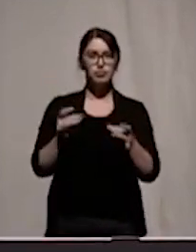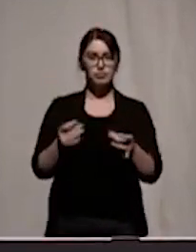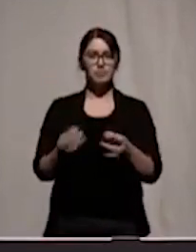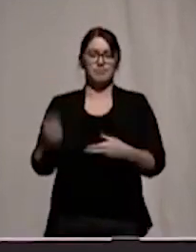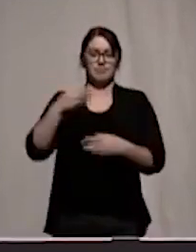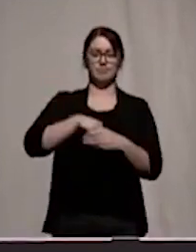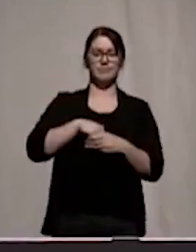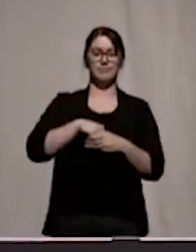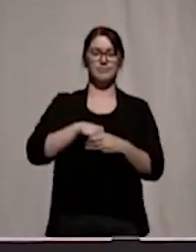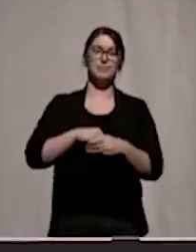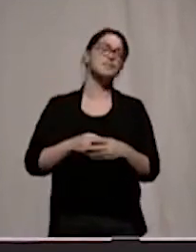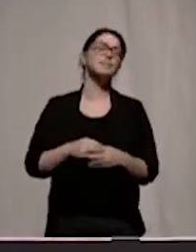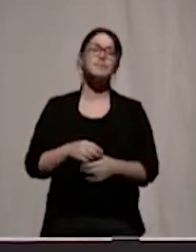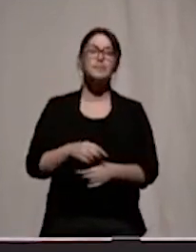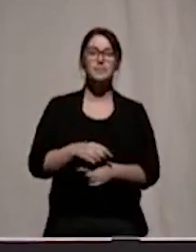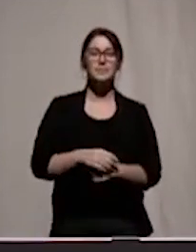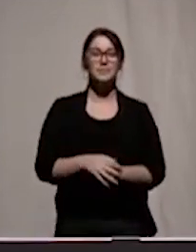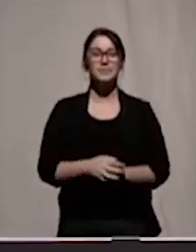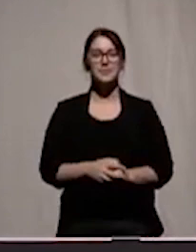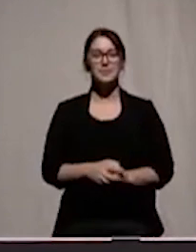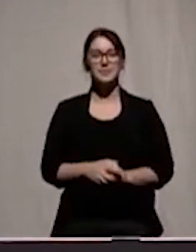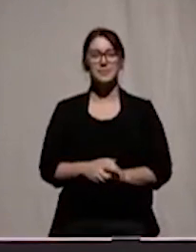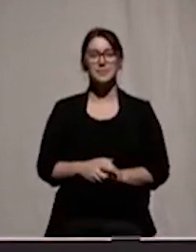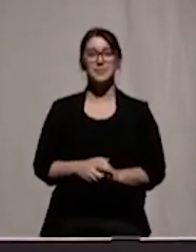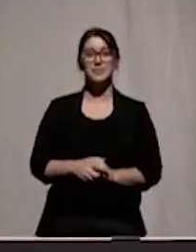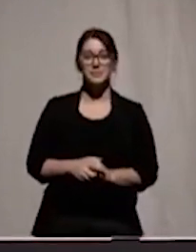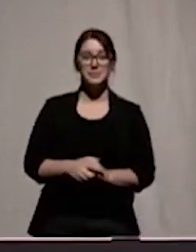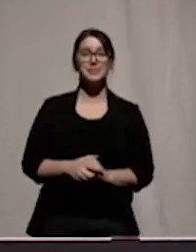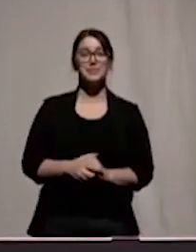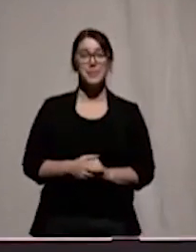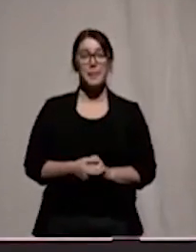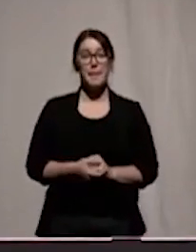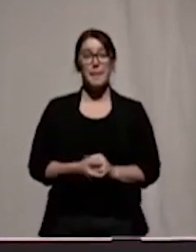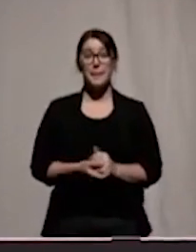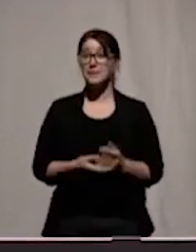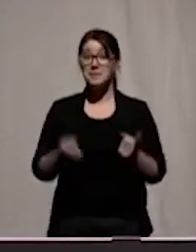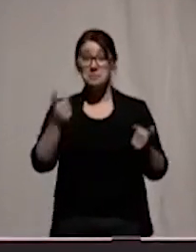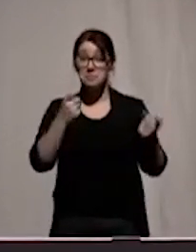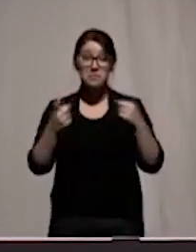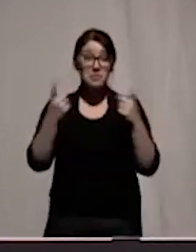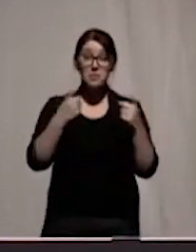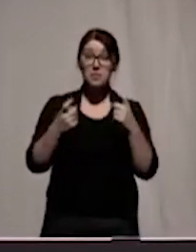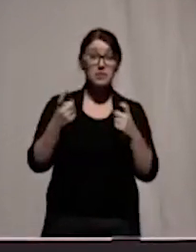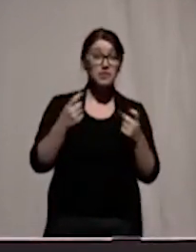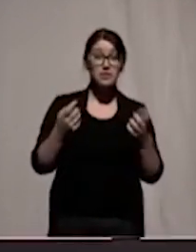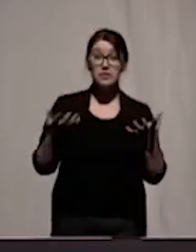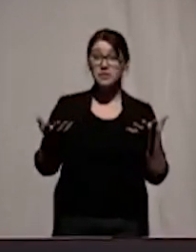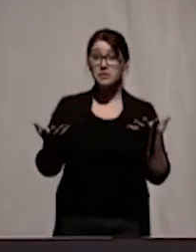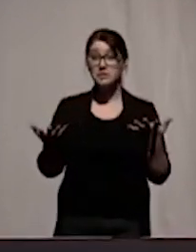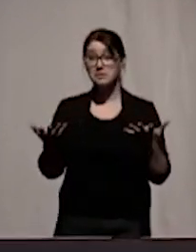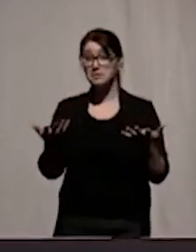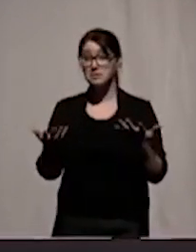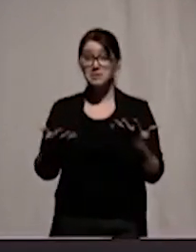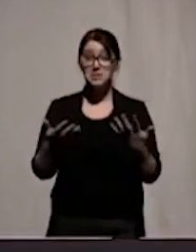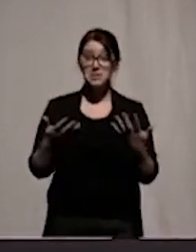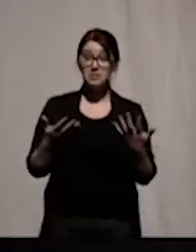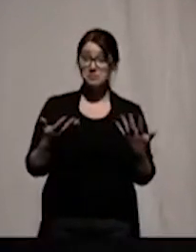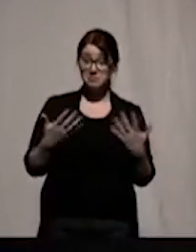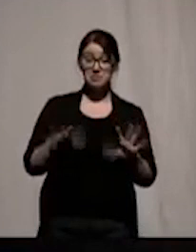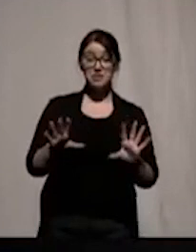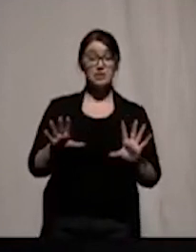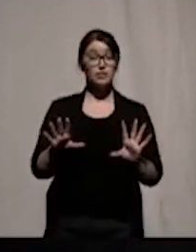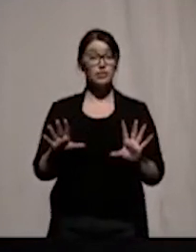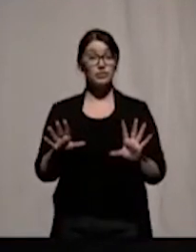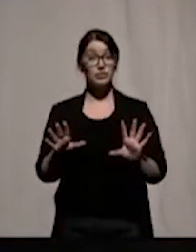of the improv prompts that you have. So yeah. Unless you guys have any other questions or comments for me, I think I am all